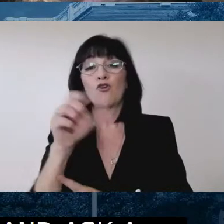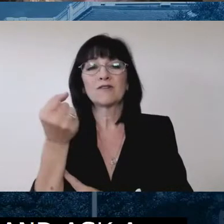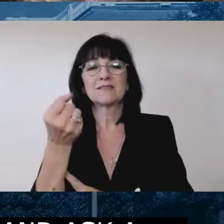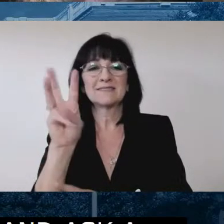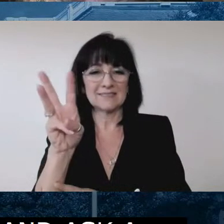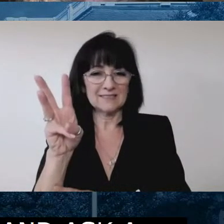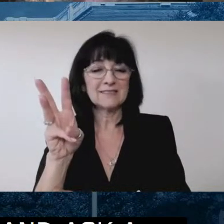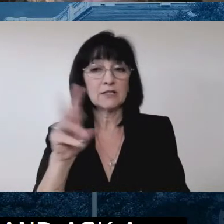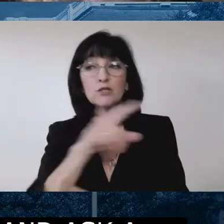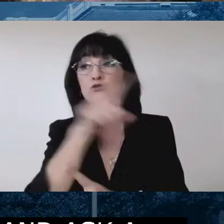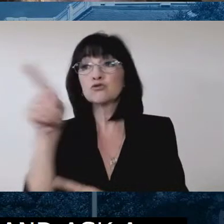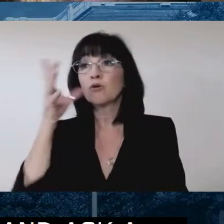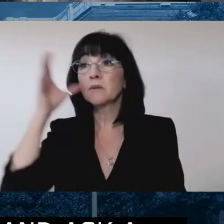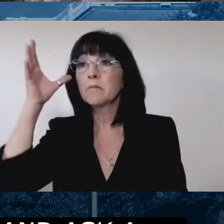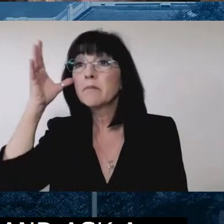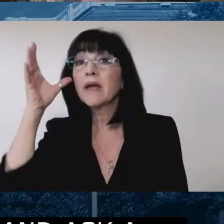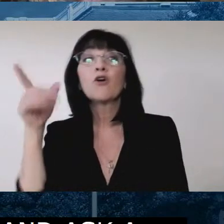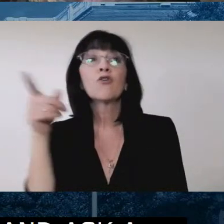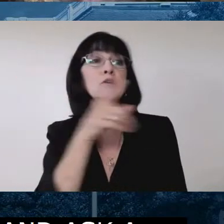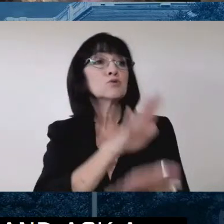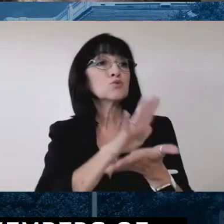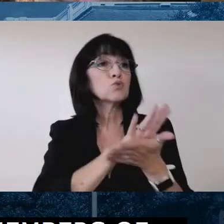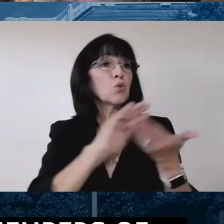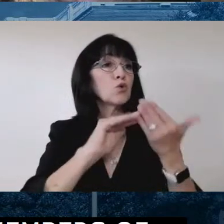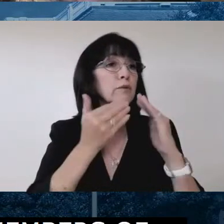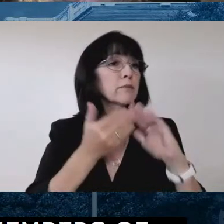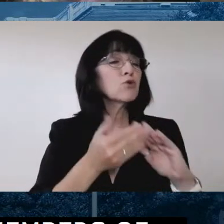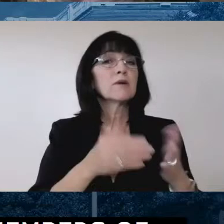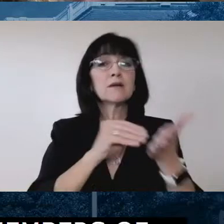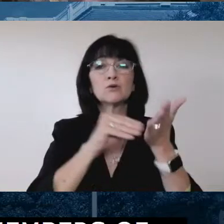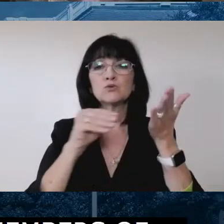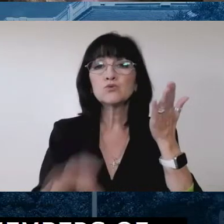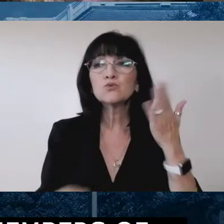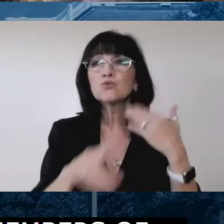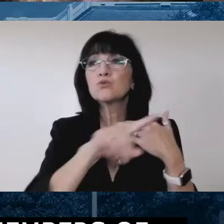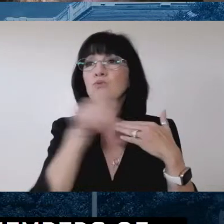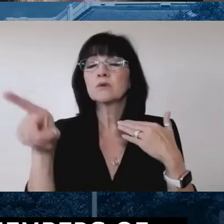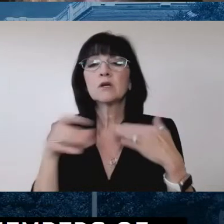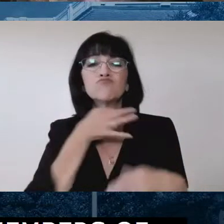of the school communities, even students who want more information about